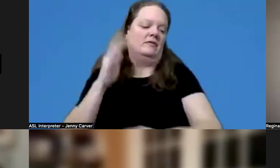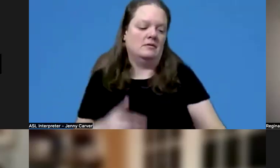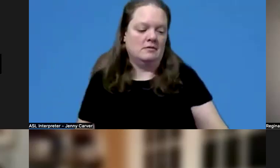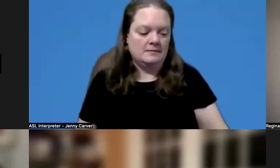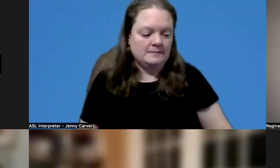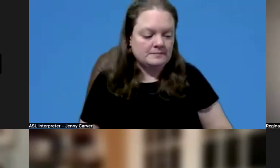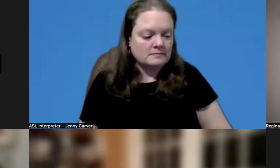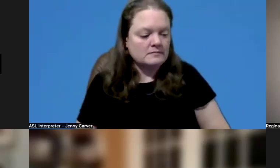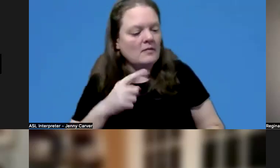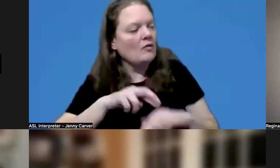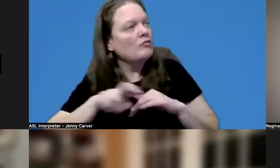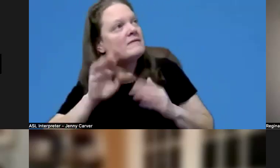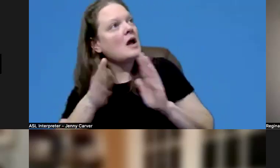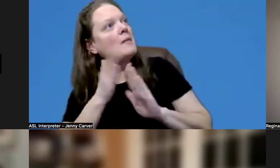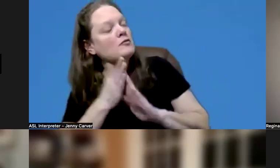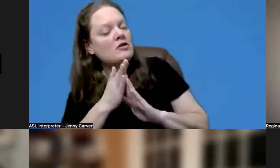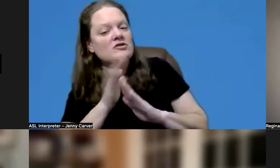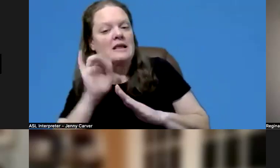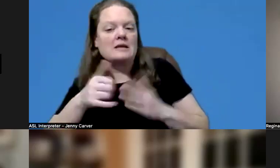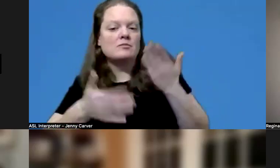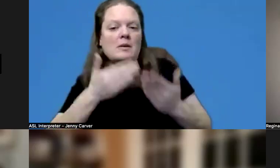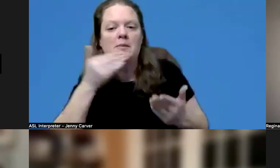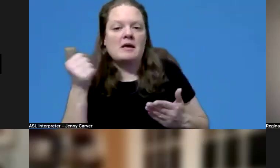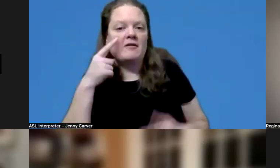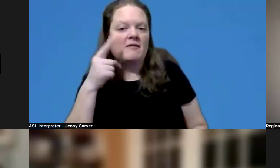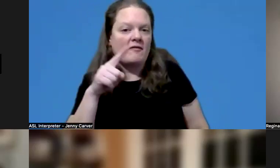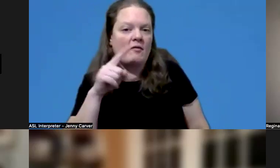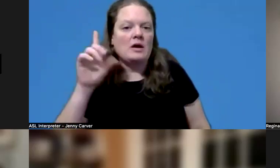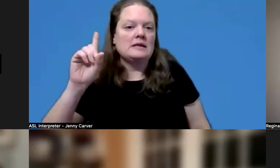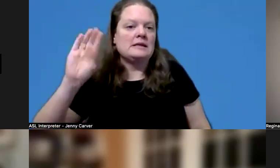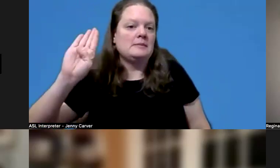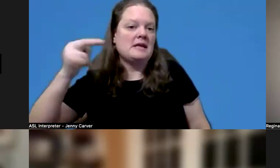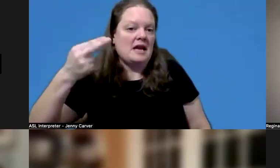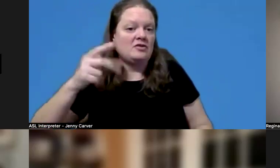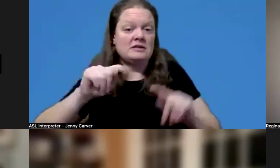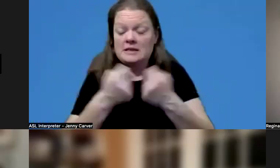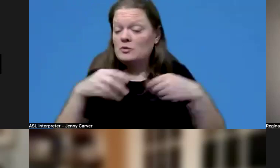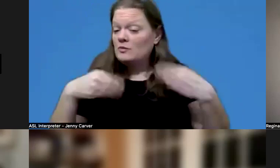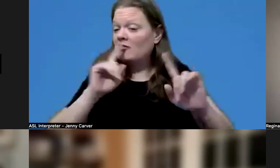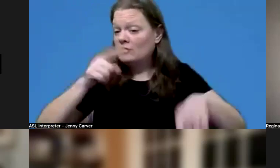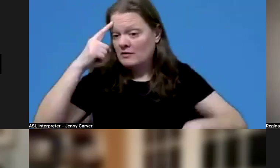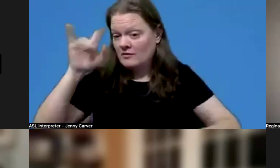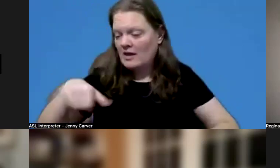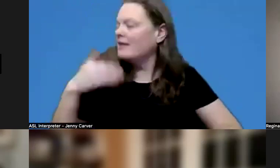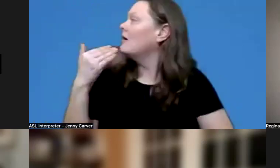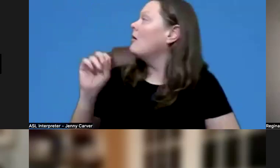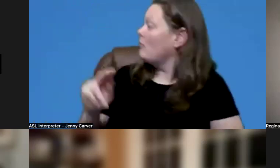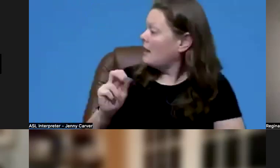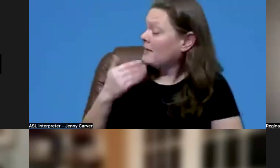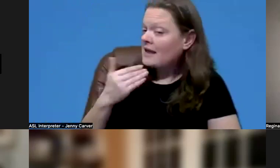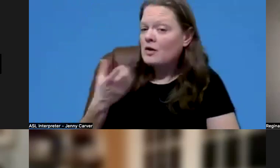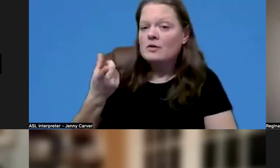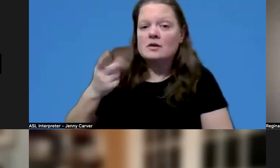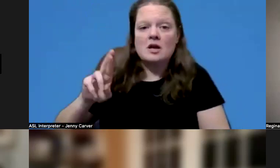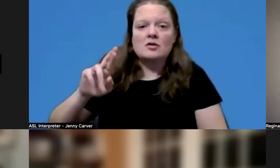So in reference to operations, that's probably better for the DBH team to provide a response. Thank you. Dr.